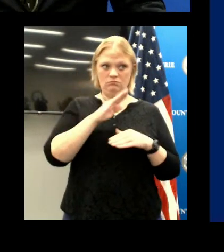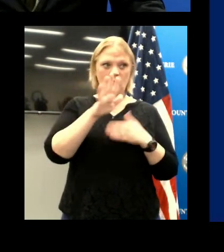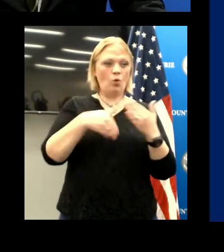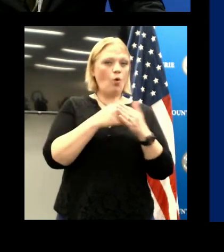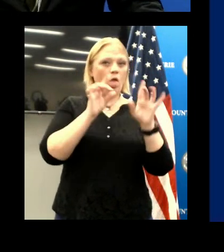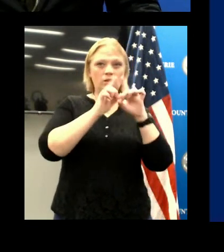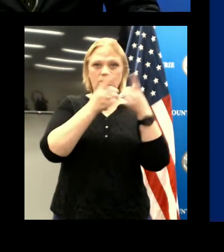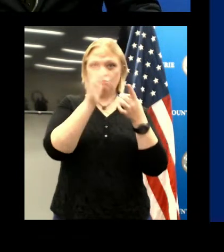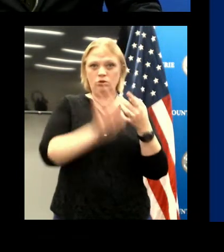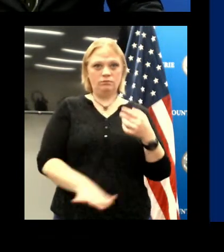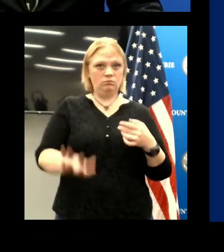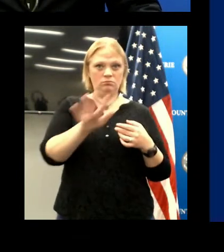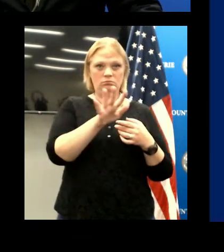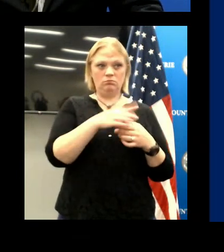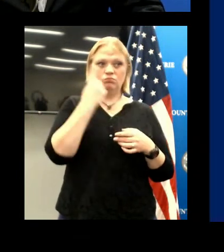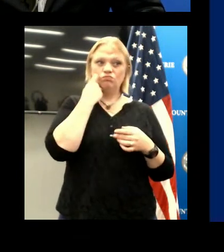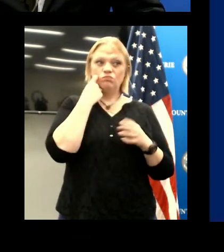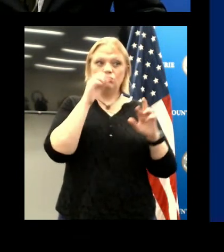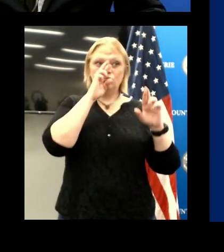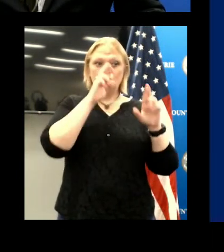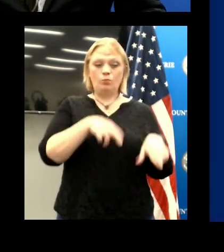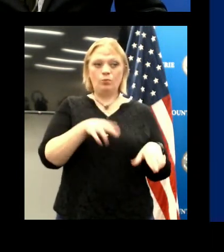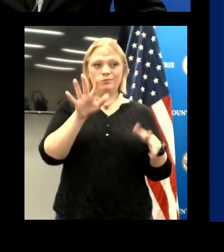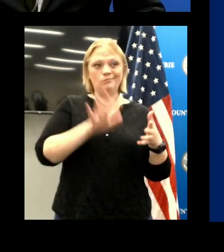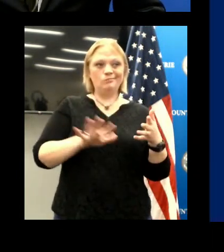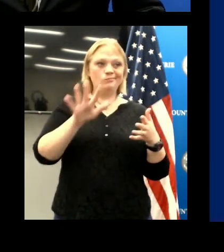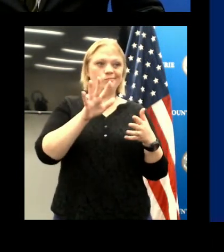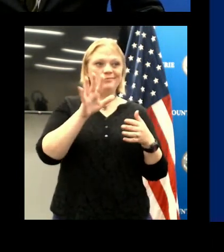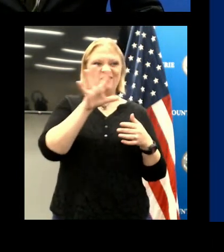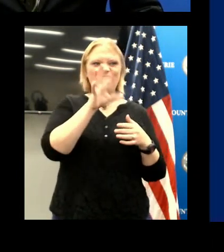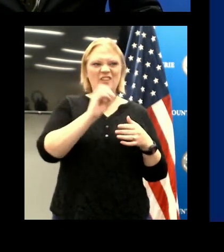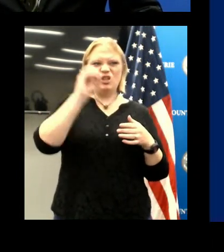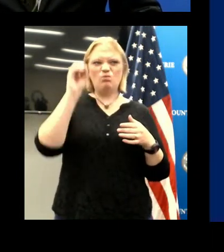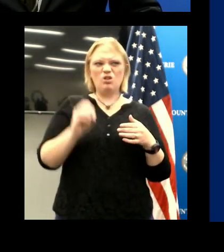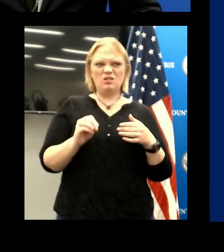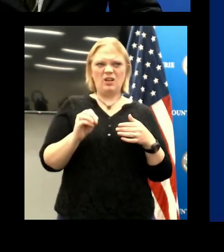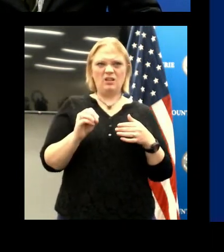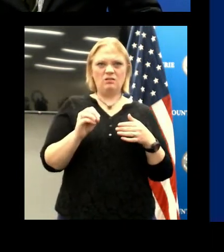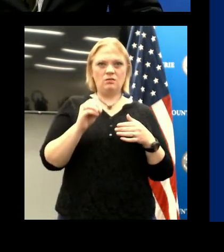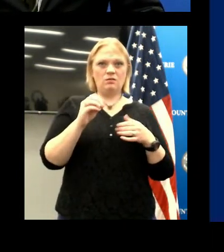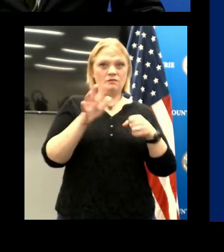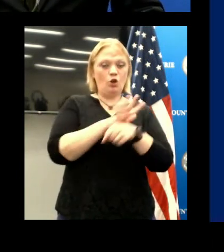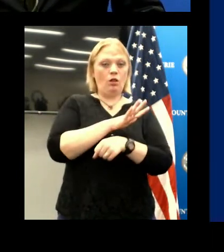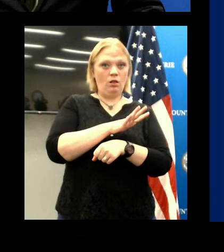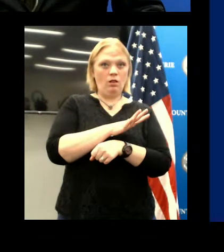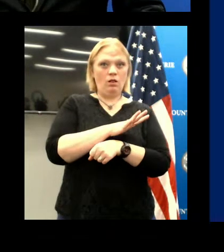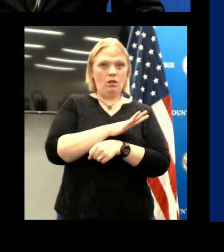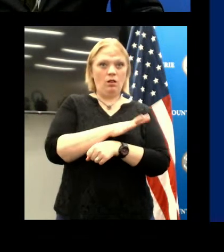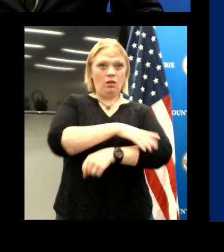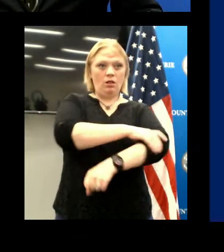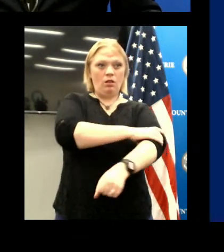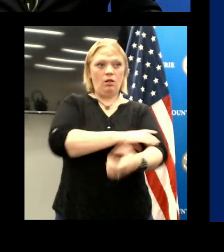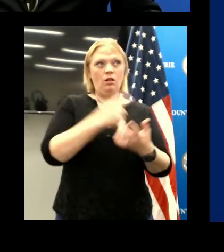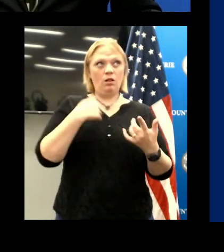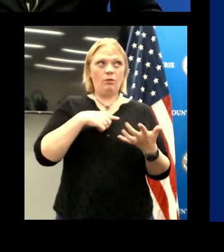County. The latest report I had is approximately 50% of the slots are filled. We were shooting for about